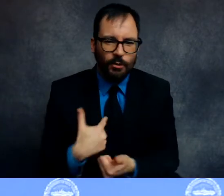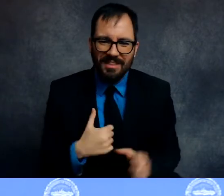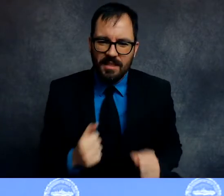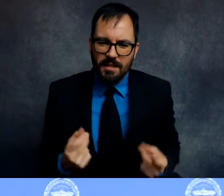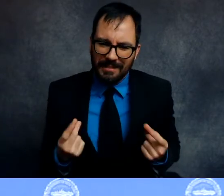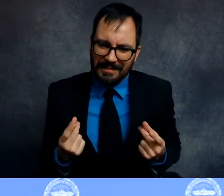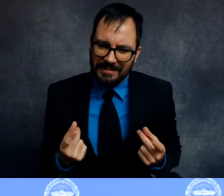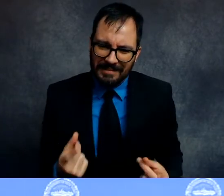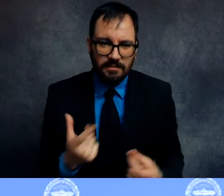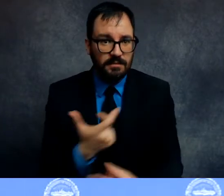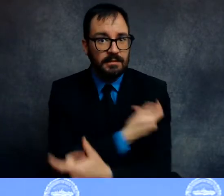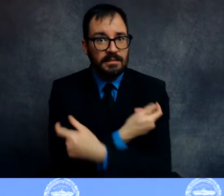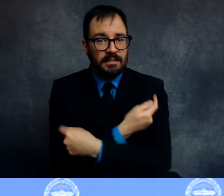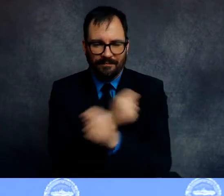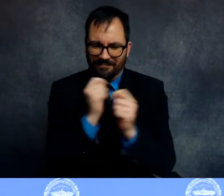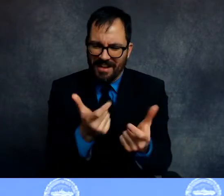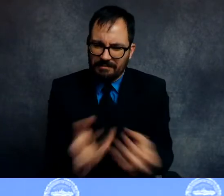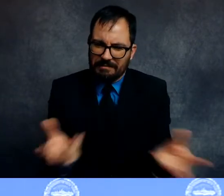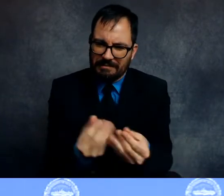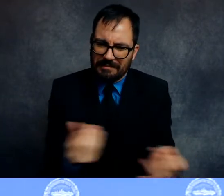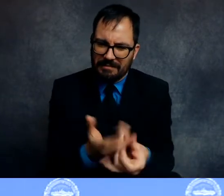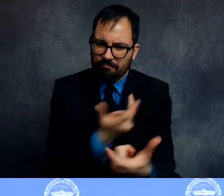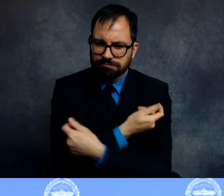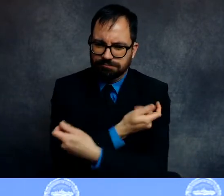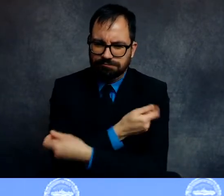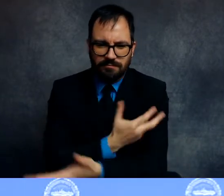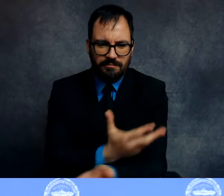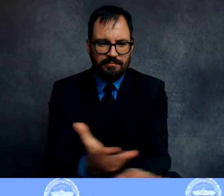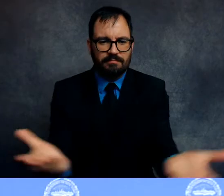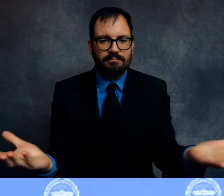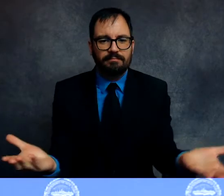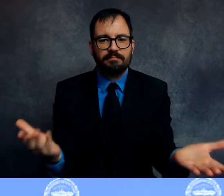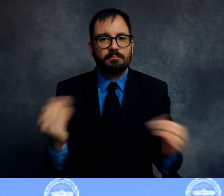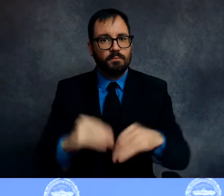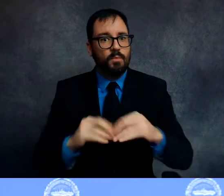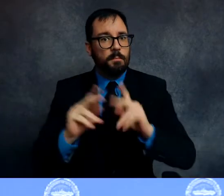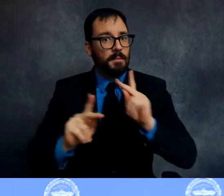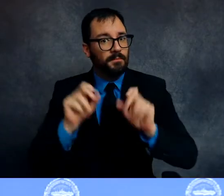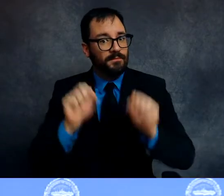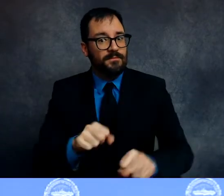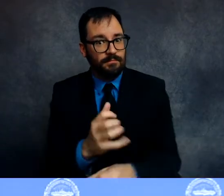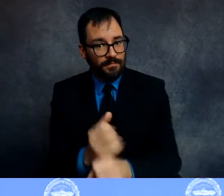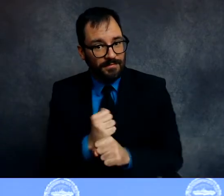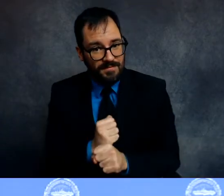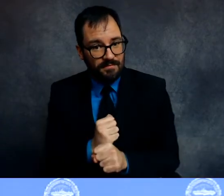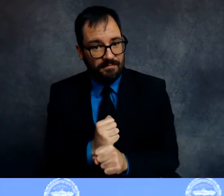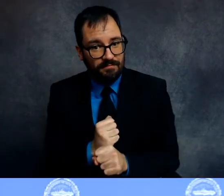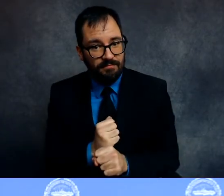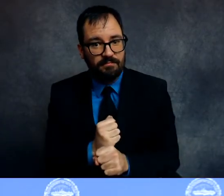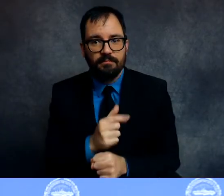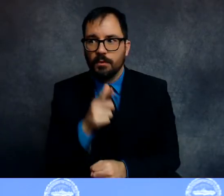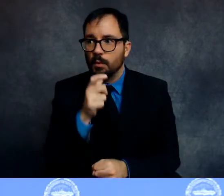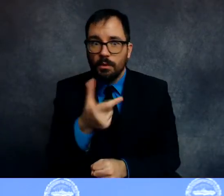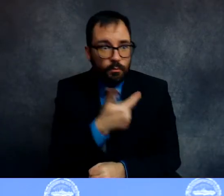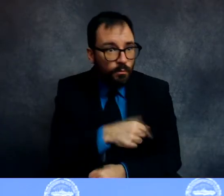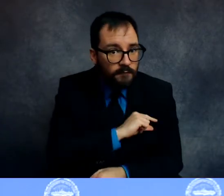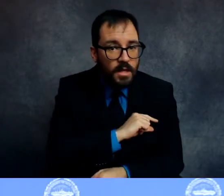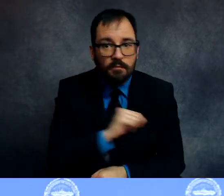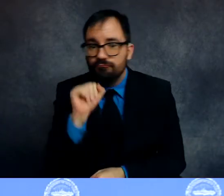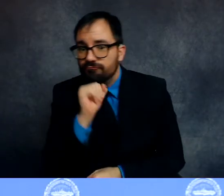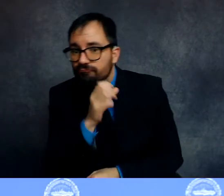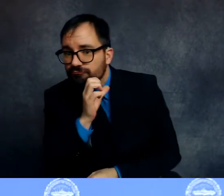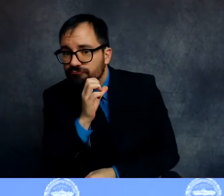city. This is certainly a team effort, and we're doing as much as we can, as quickly as we can, to get the vaccines out and